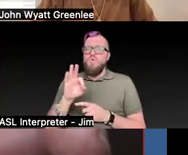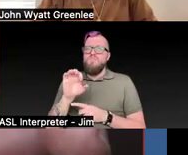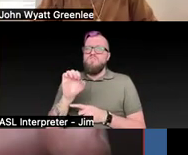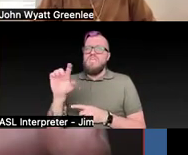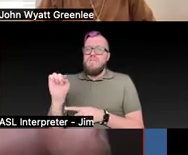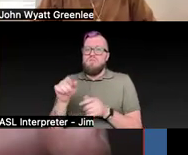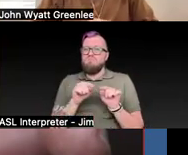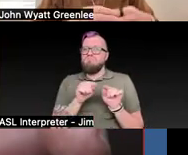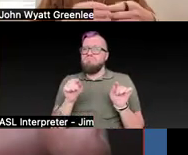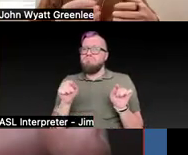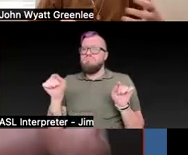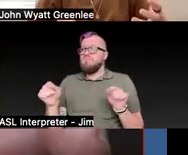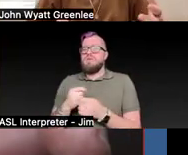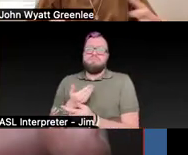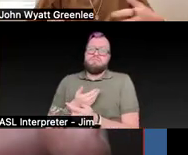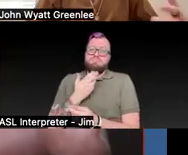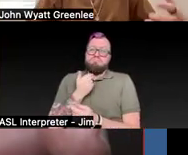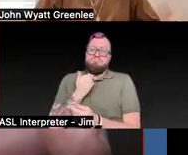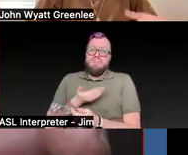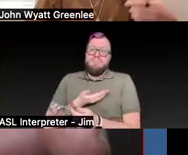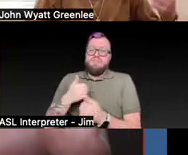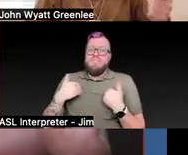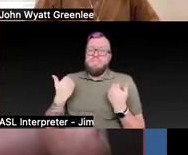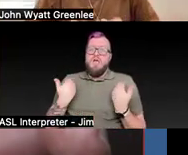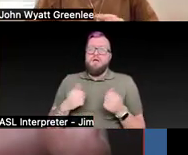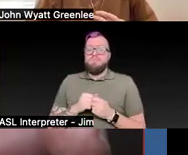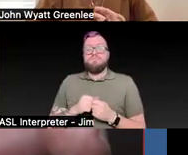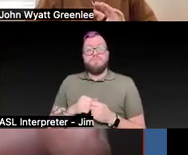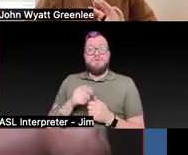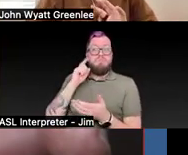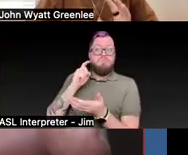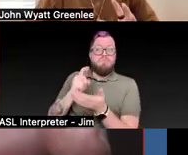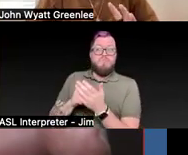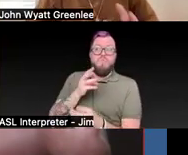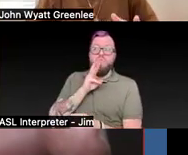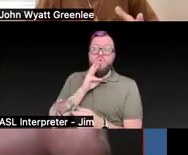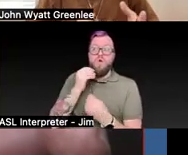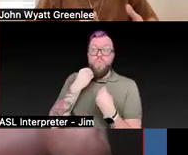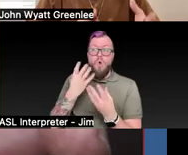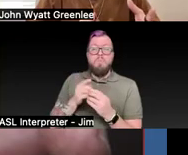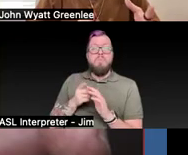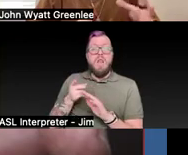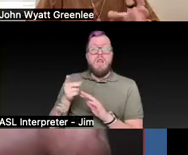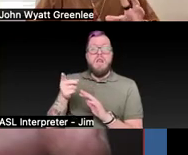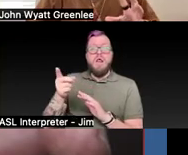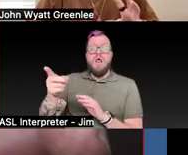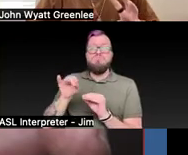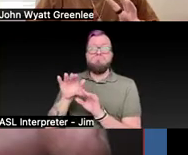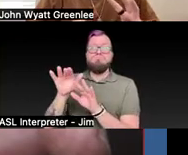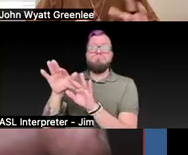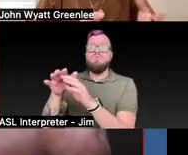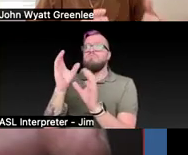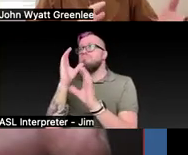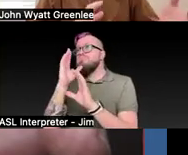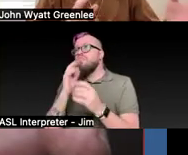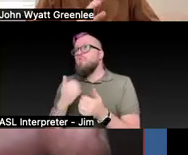this is an elver. It's a little guy, and when the water gets warm enough, they start migrating upstream, and they will go find a place to live, and they will